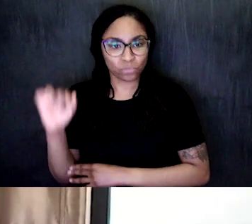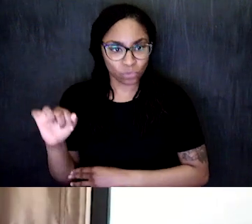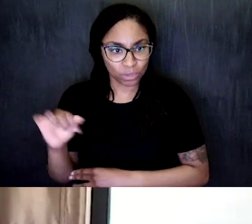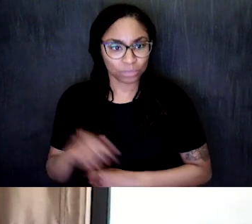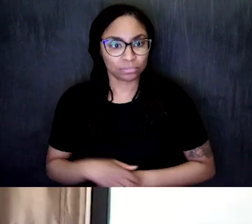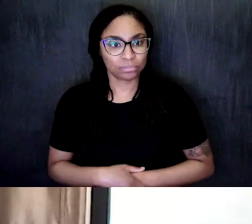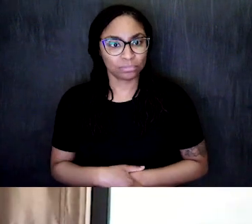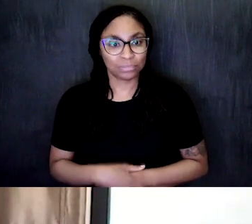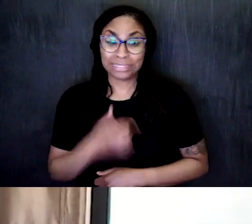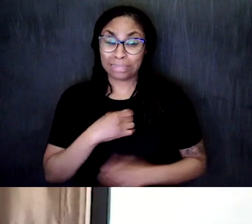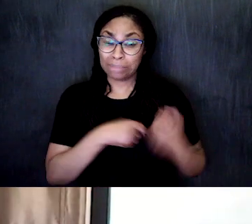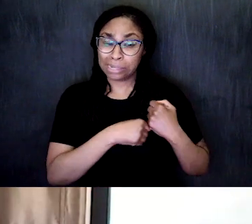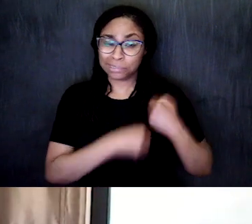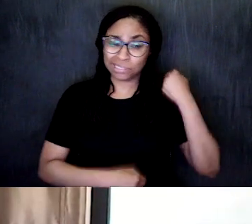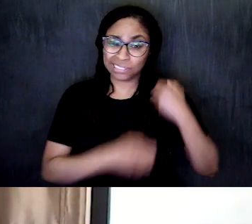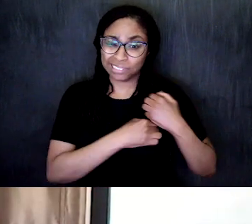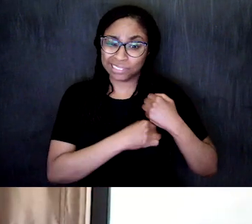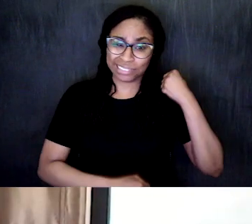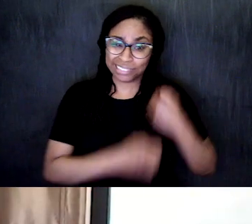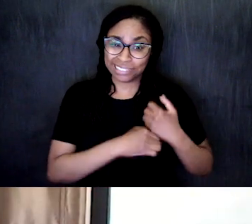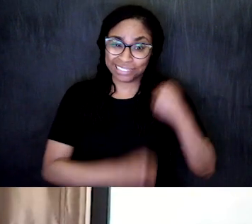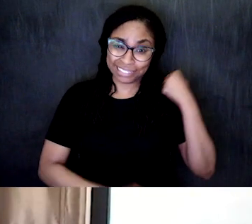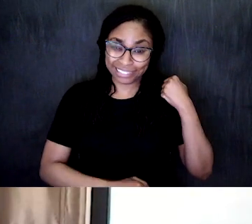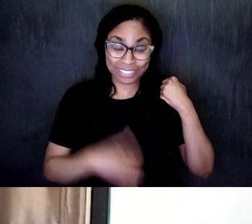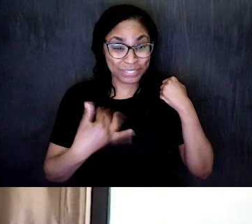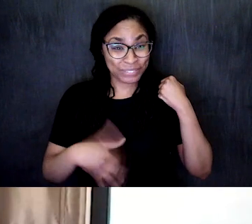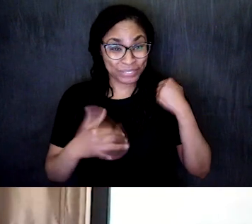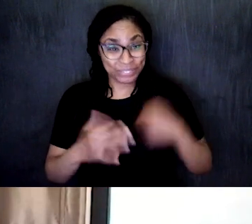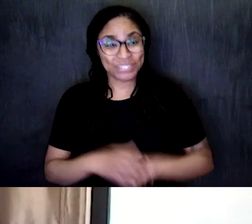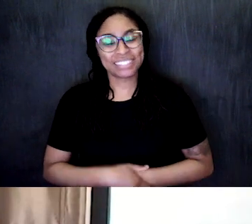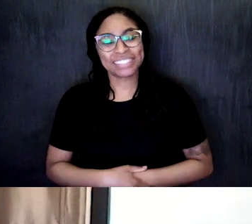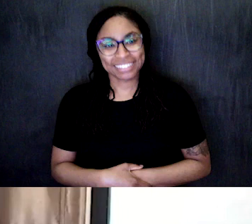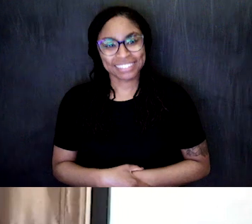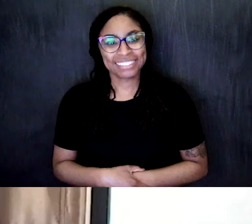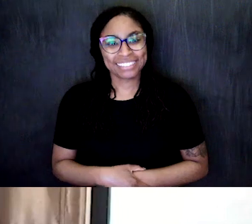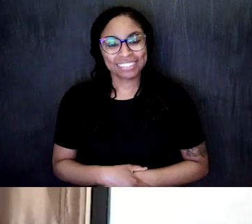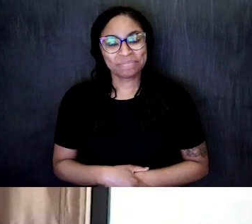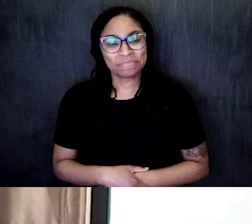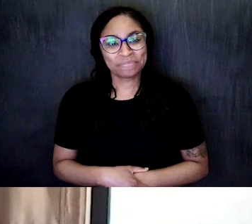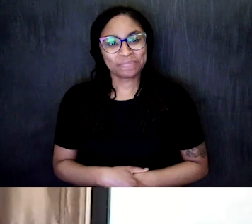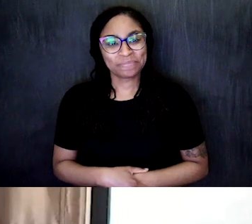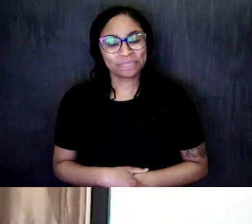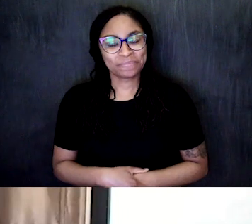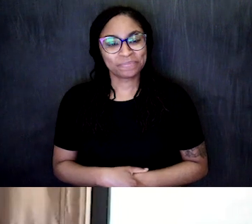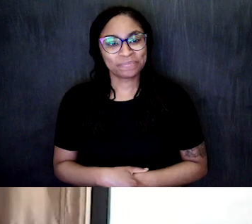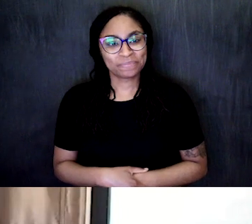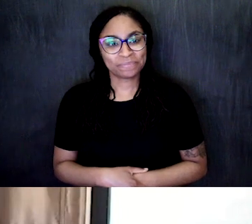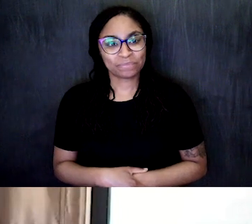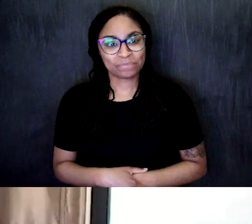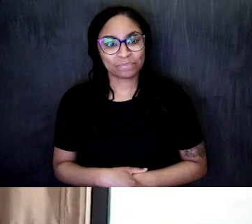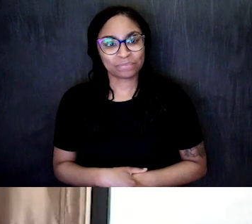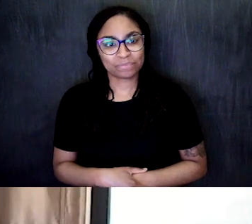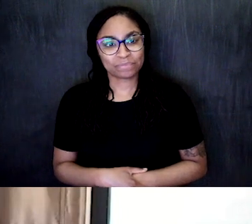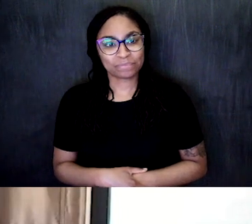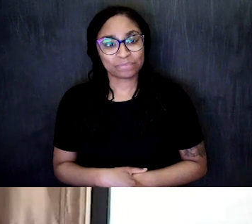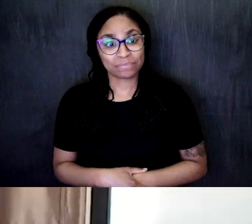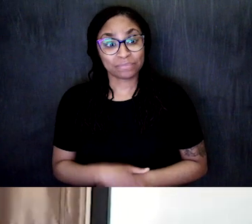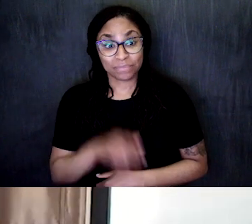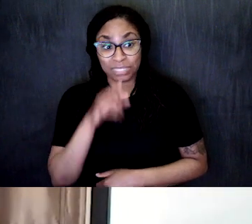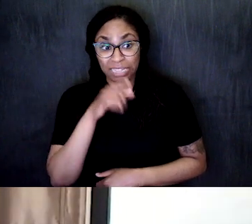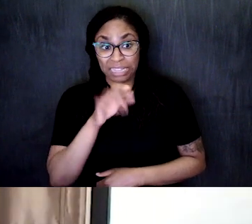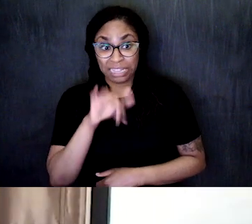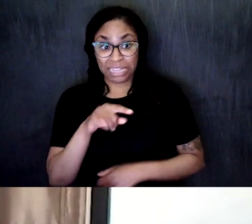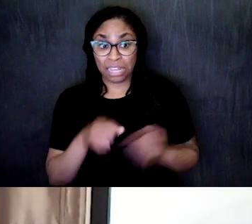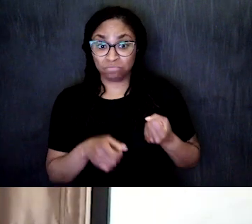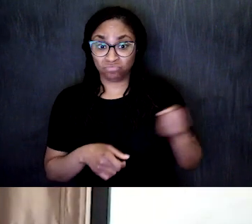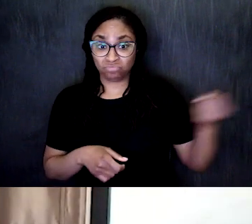forward. You have to go pretty tight. It's surprising, isn't it? Once you get into it, you think you have to. Yeah, and you can